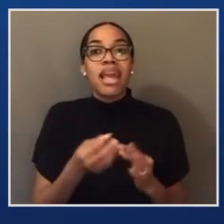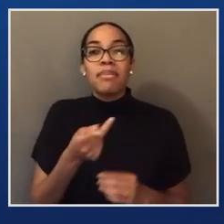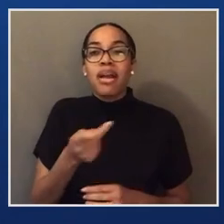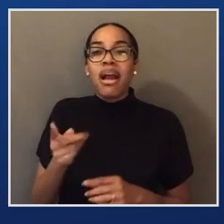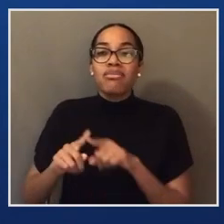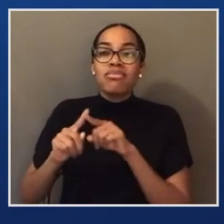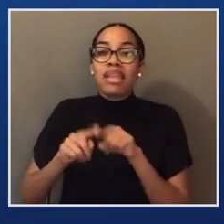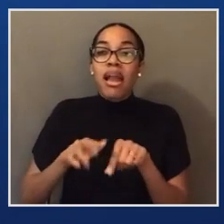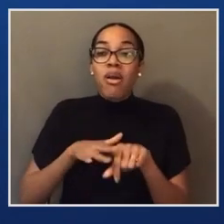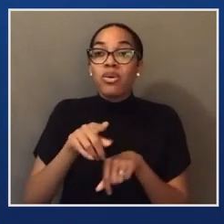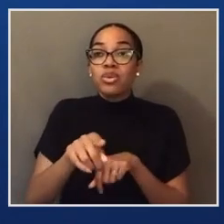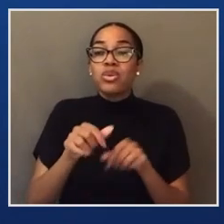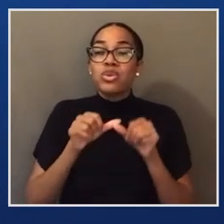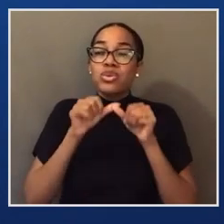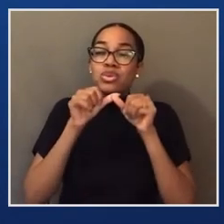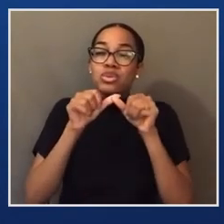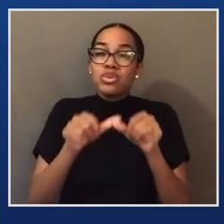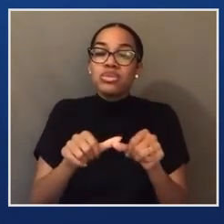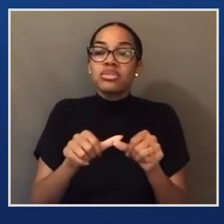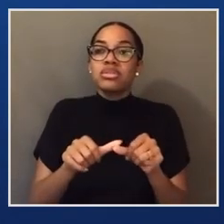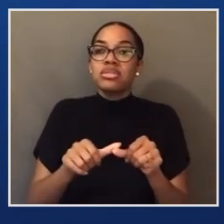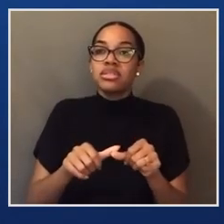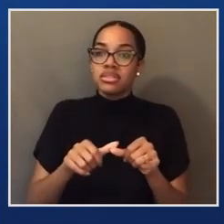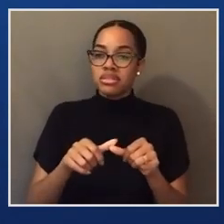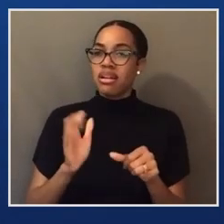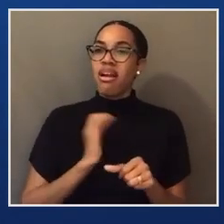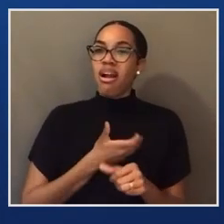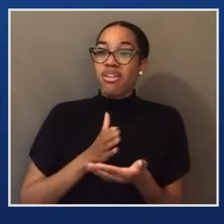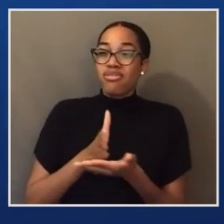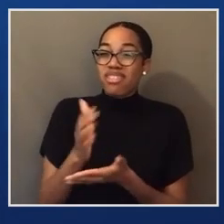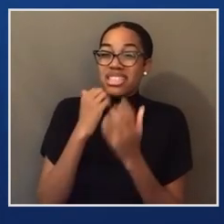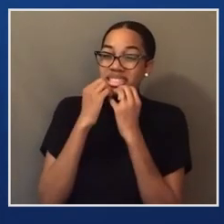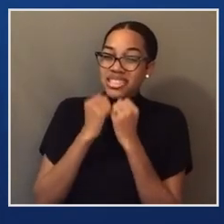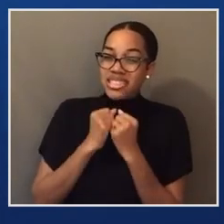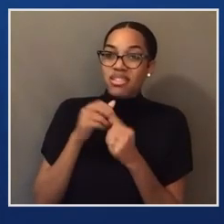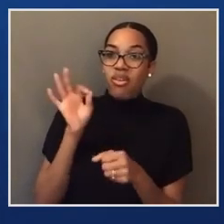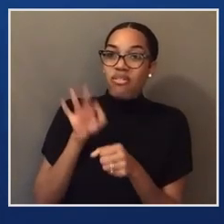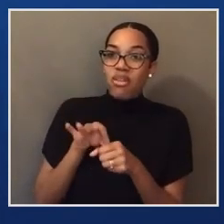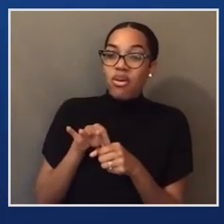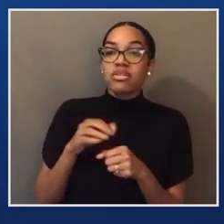our most sacred rights. So I encourage you to ask